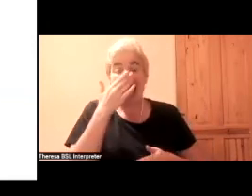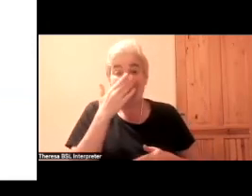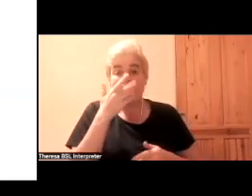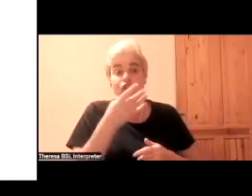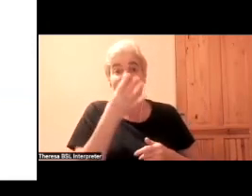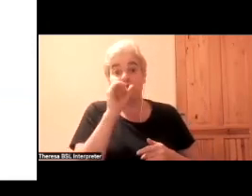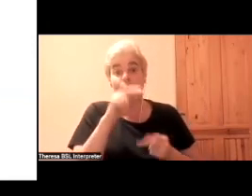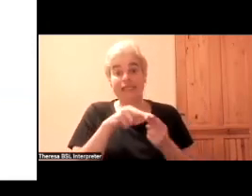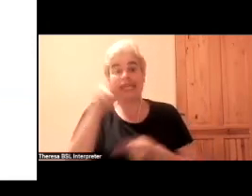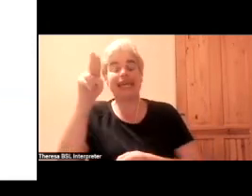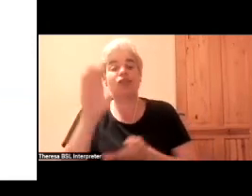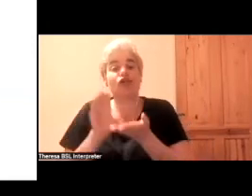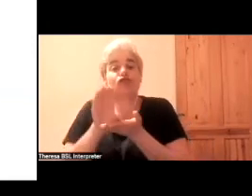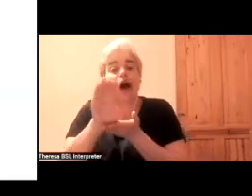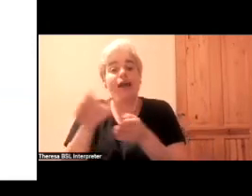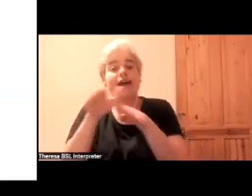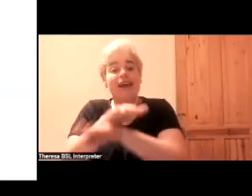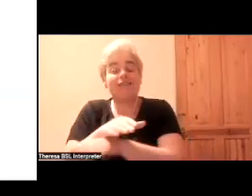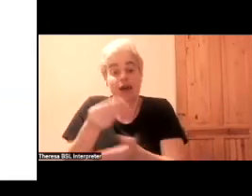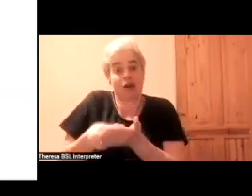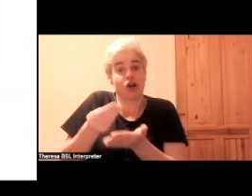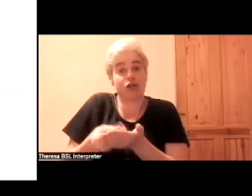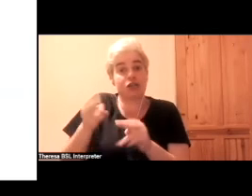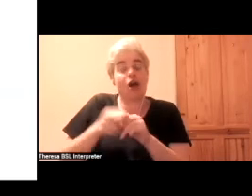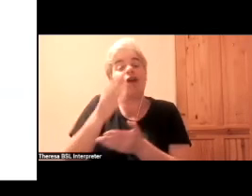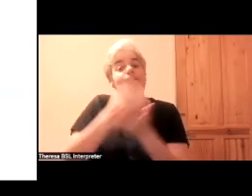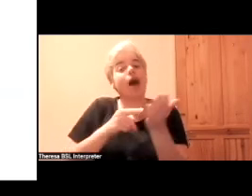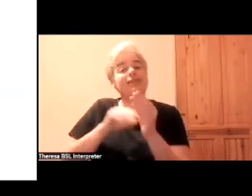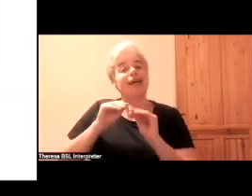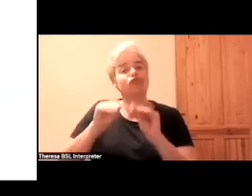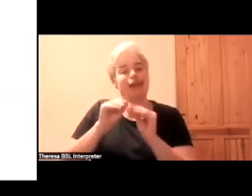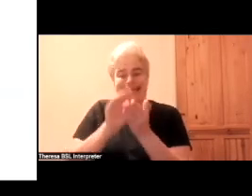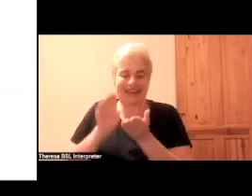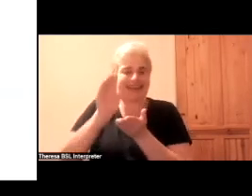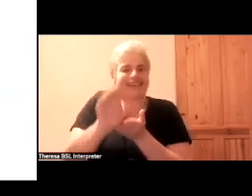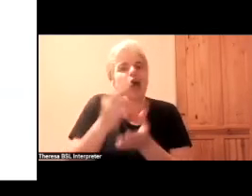of 40, the grant only covers the cost of part-time training.